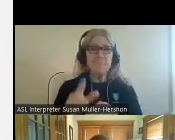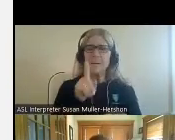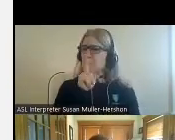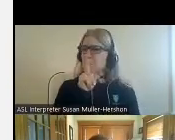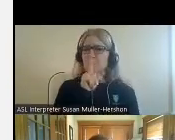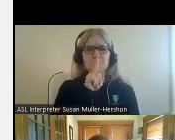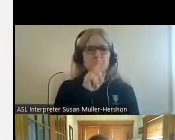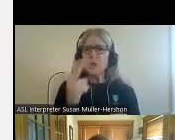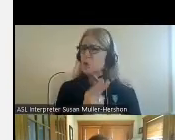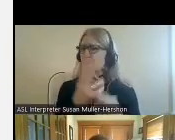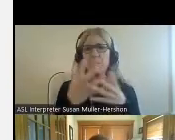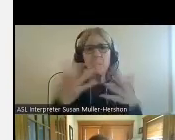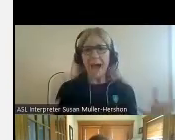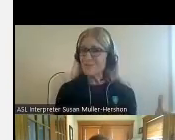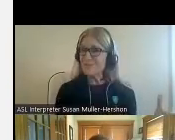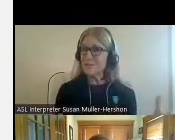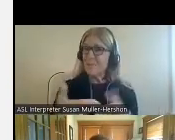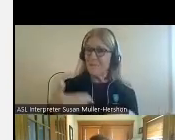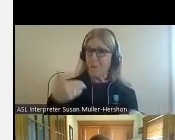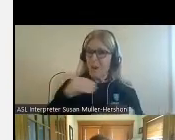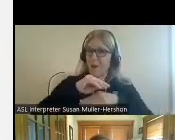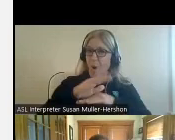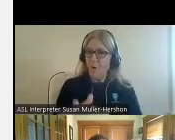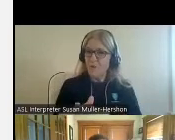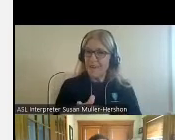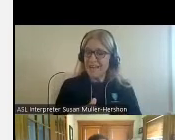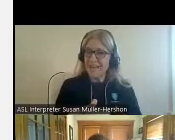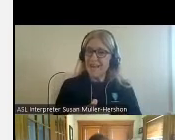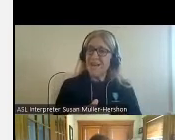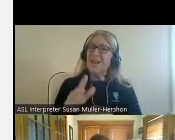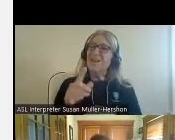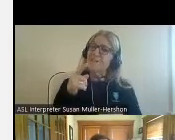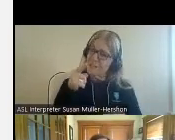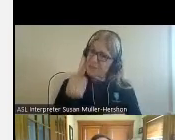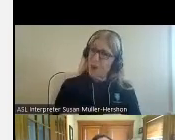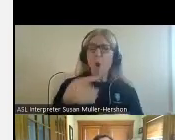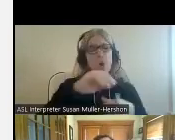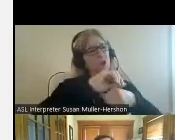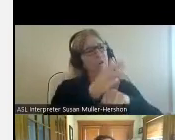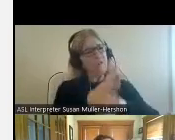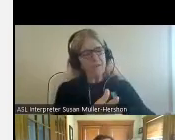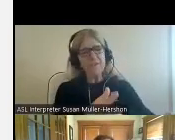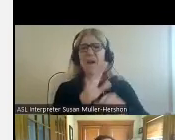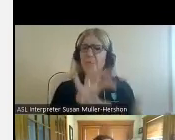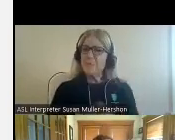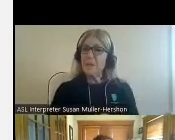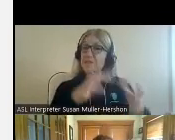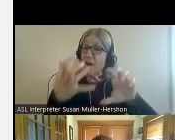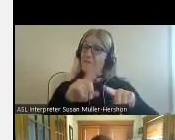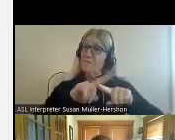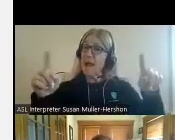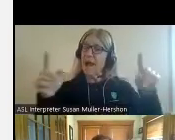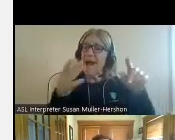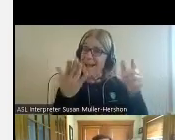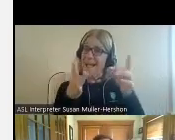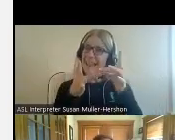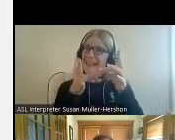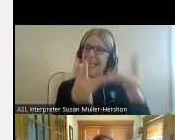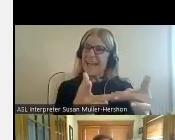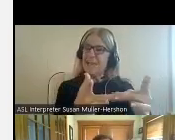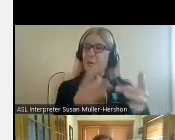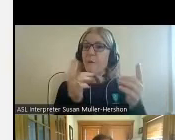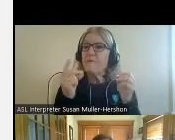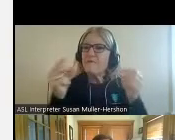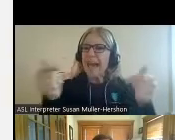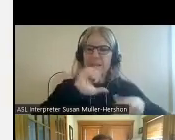they were really underutilized. And the pandemic we can think of as almost a disrupting force that led to the rapid implementation and use